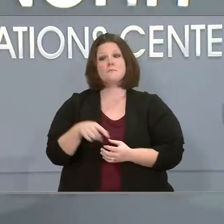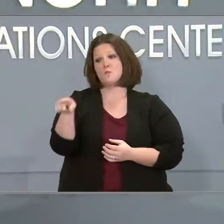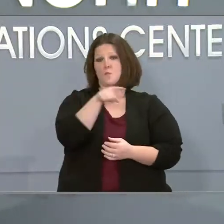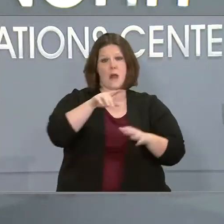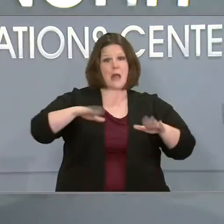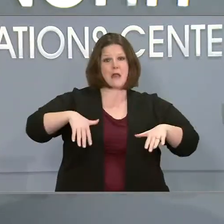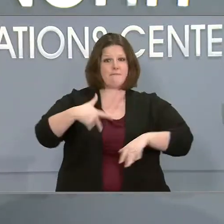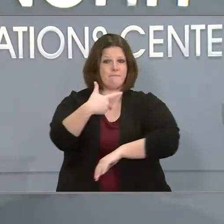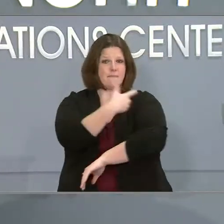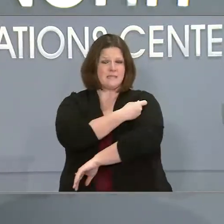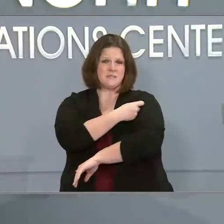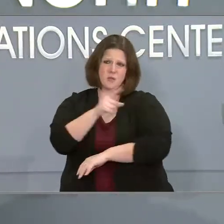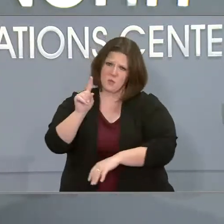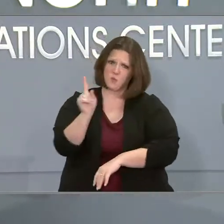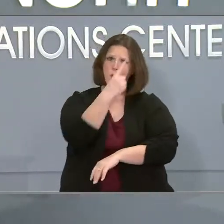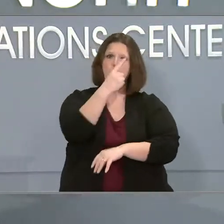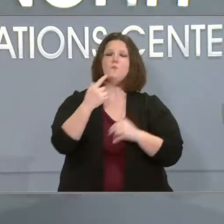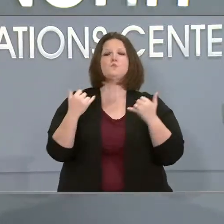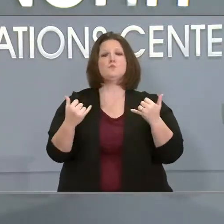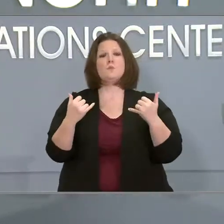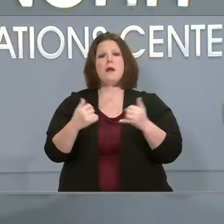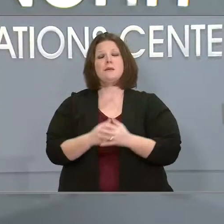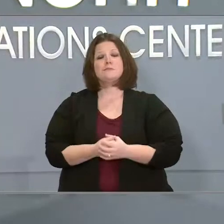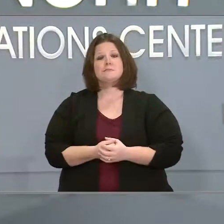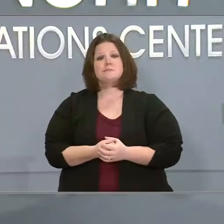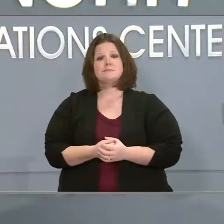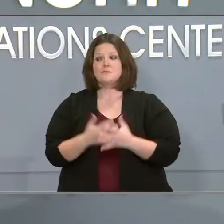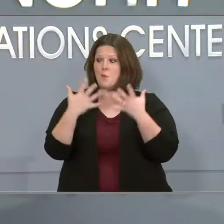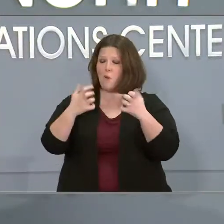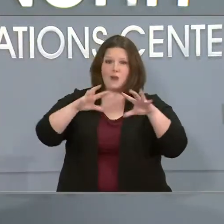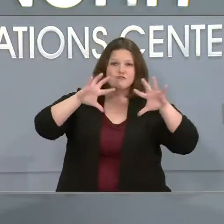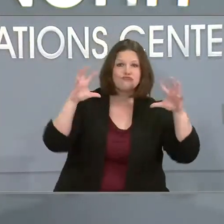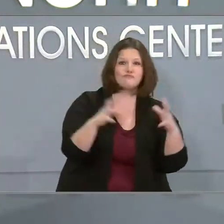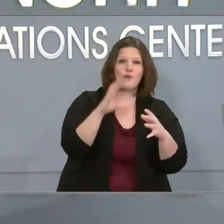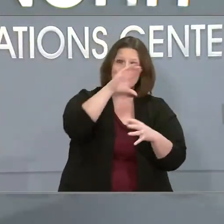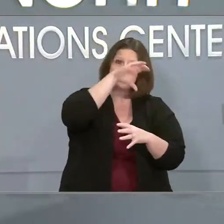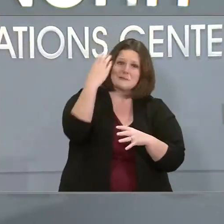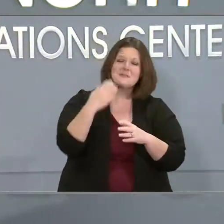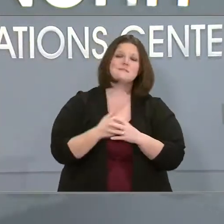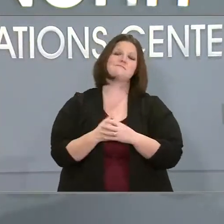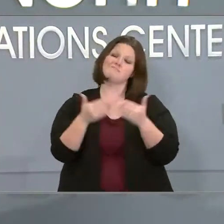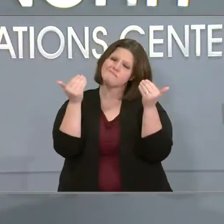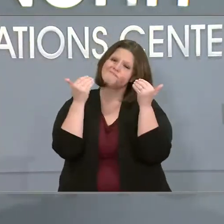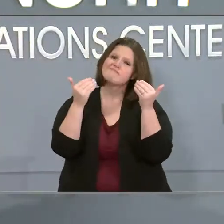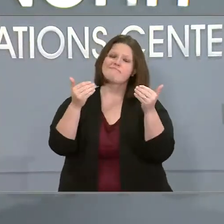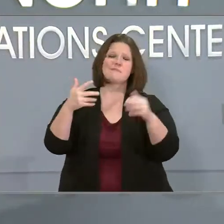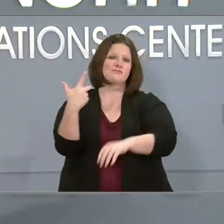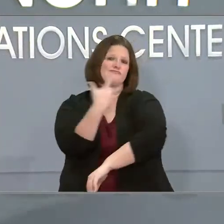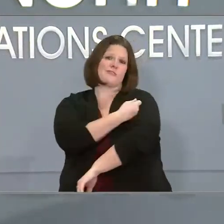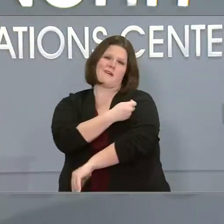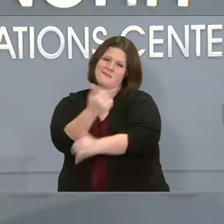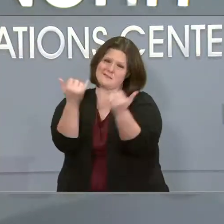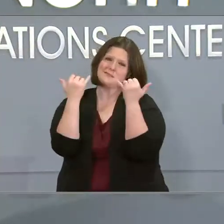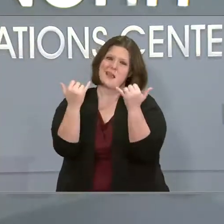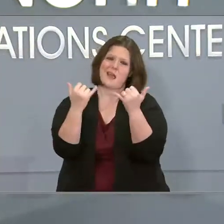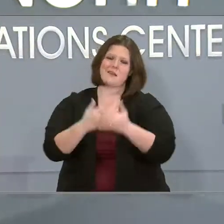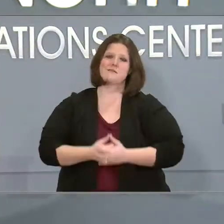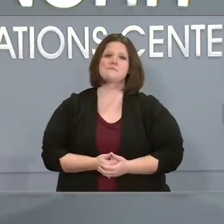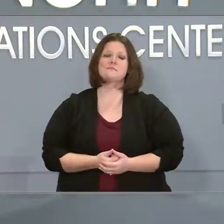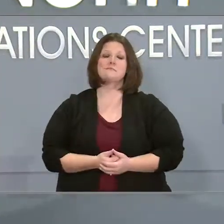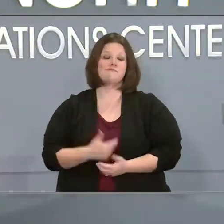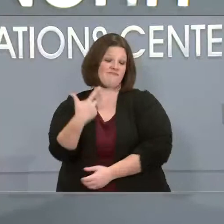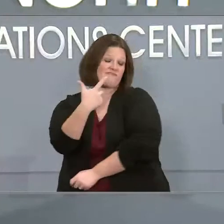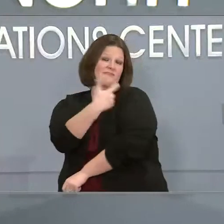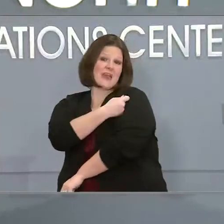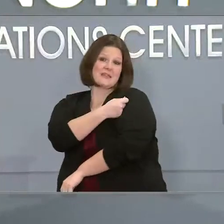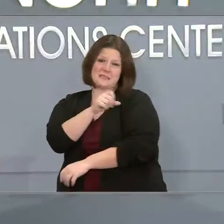today. If you want to make your Christmas gatherings safer, get your shot today. These vaccines are